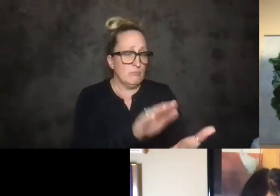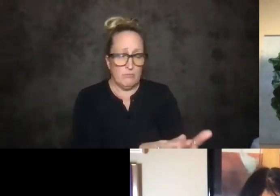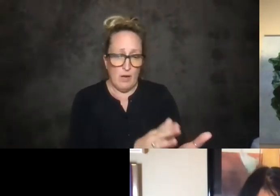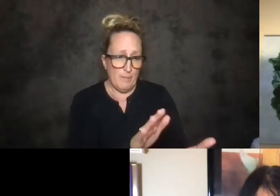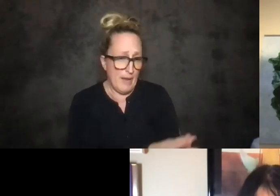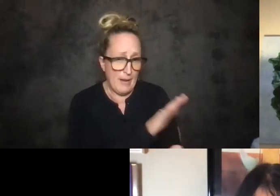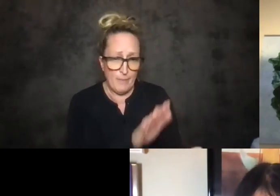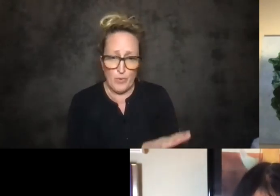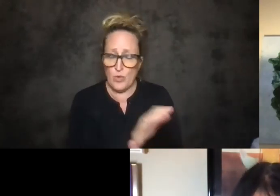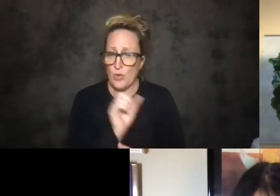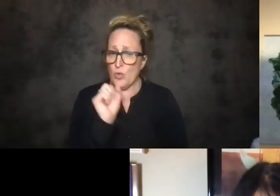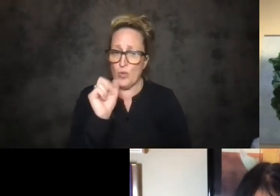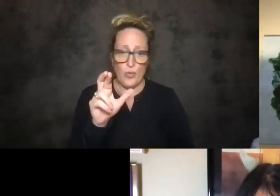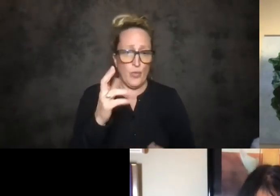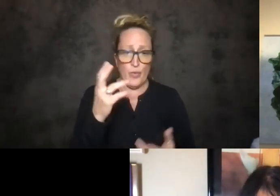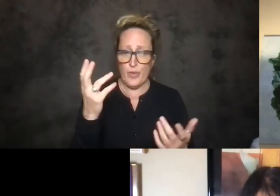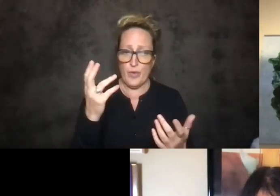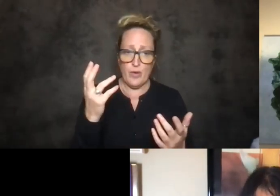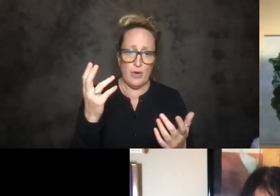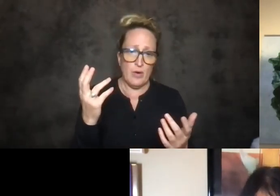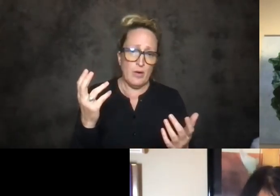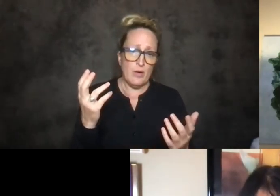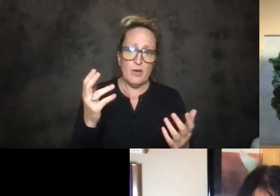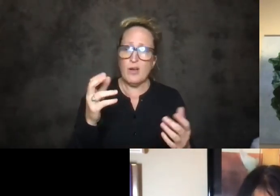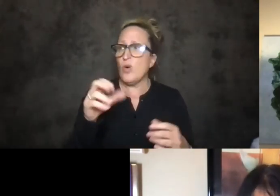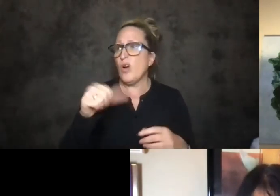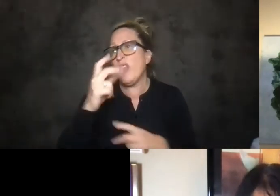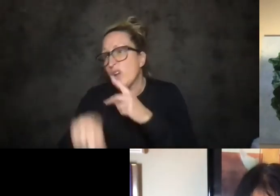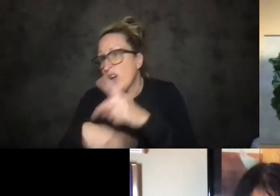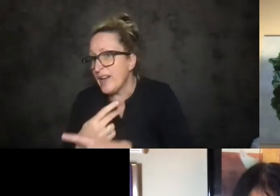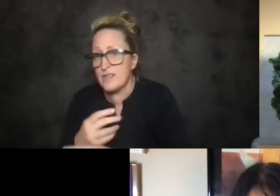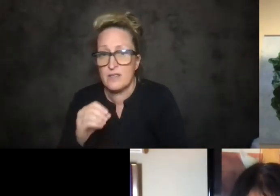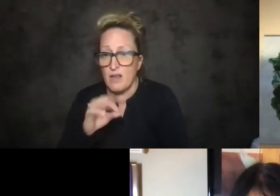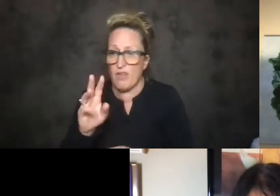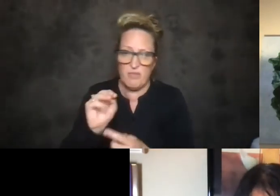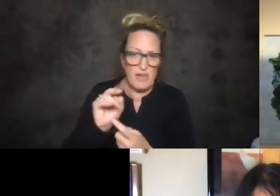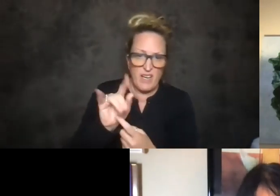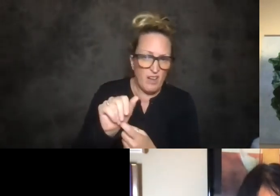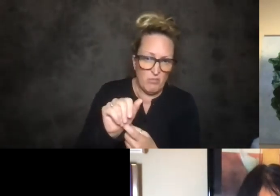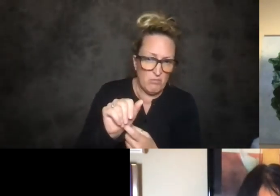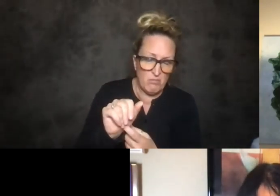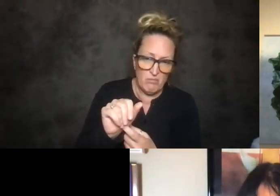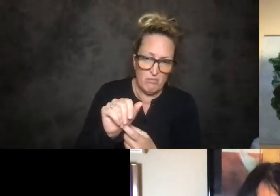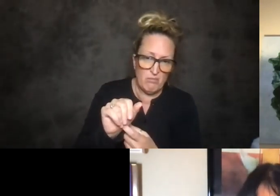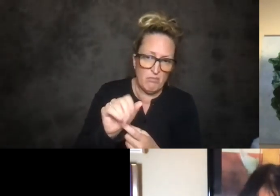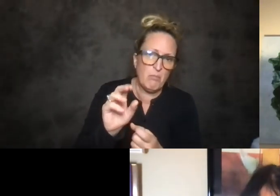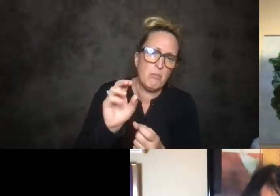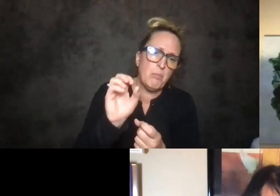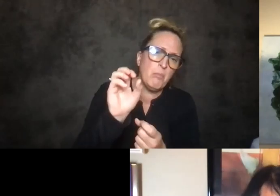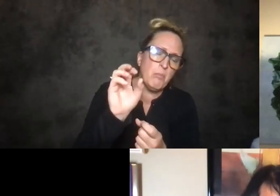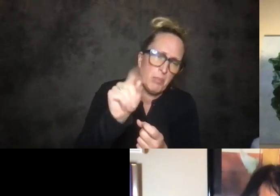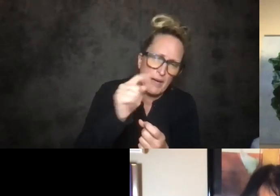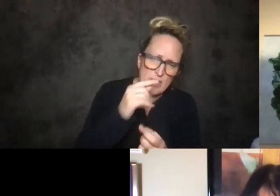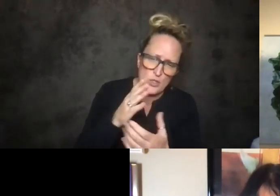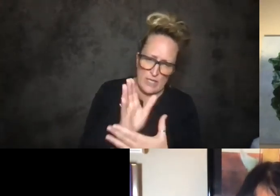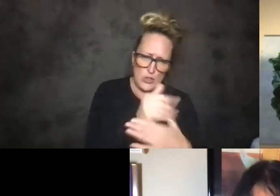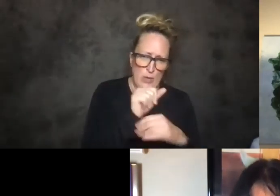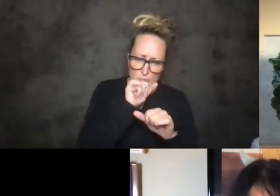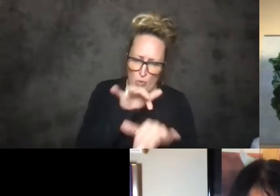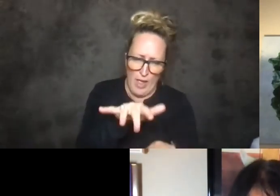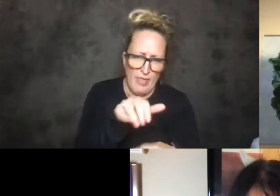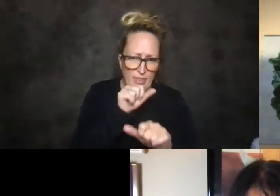up in a, you know, more and more in other kinds of media. But it is kind of sharing breath. And what is that?